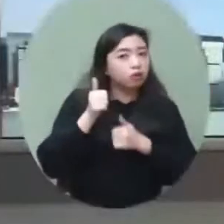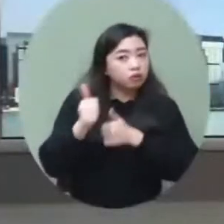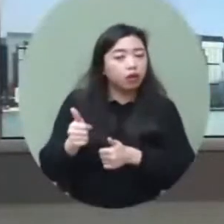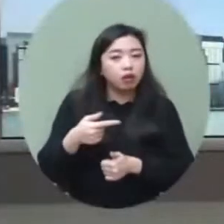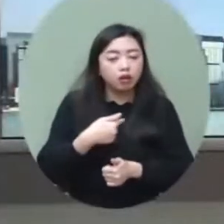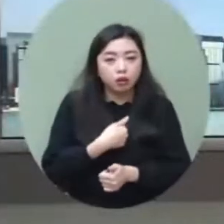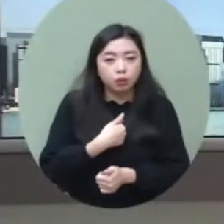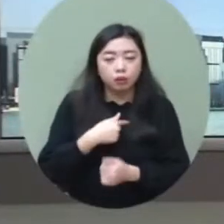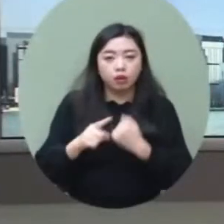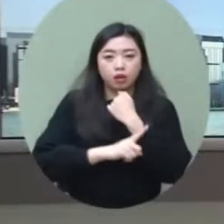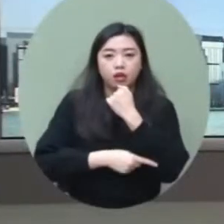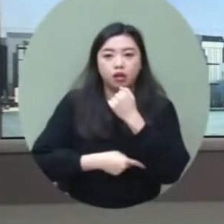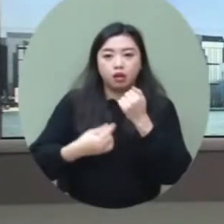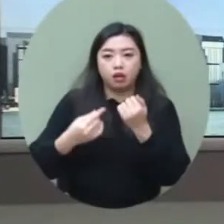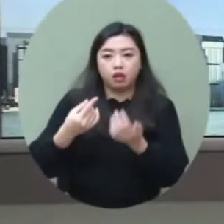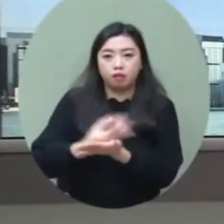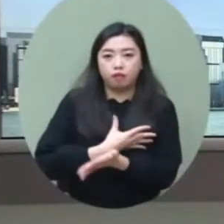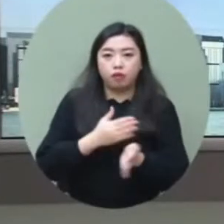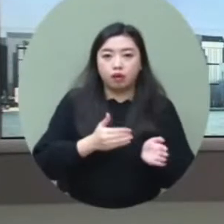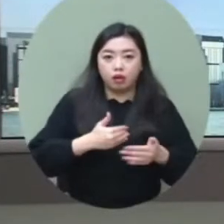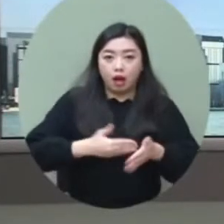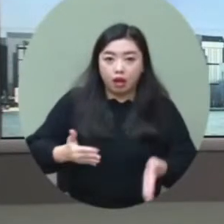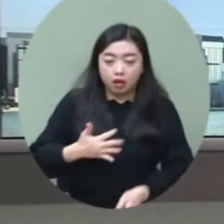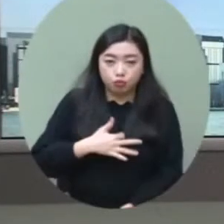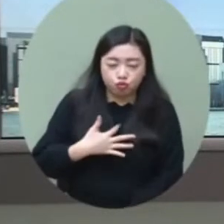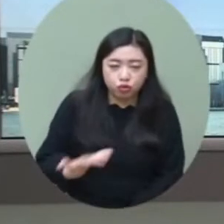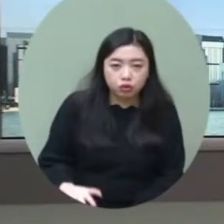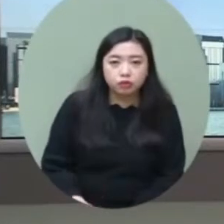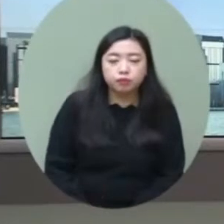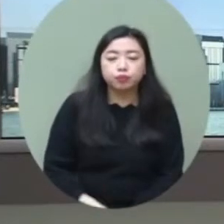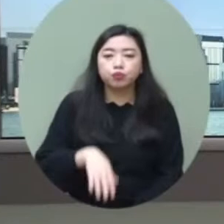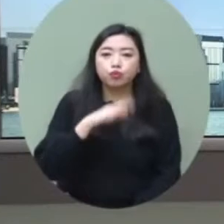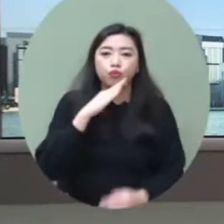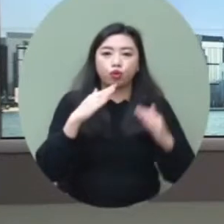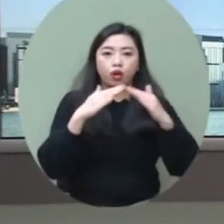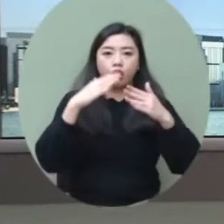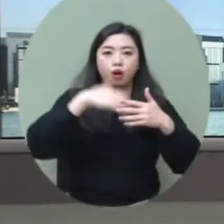will they have to serve the isolation order?